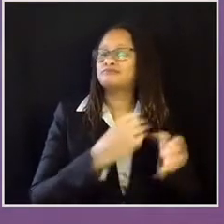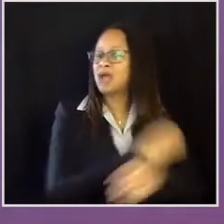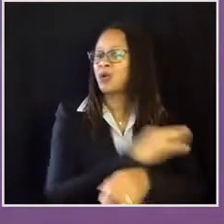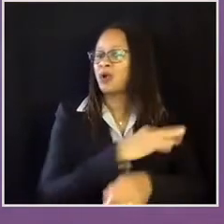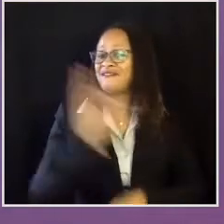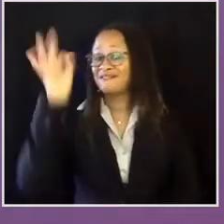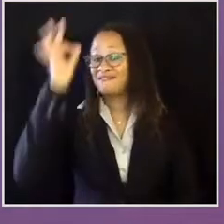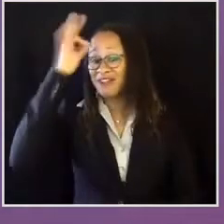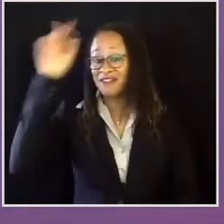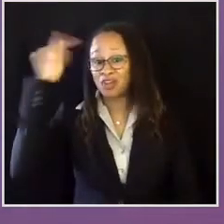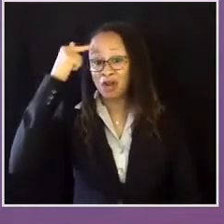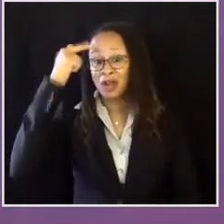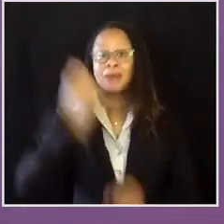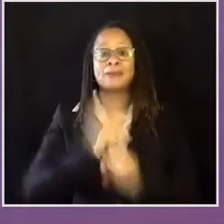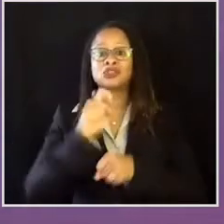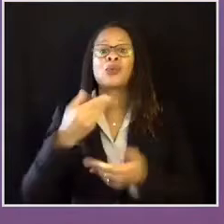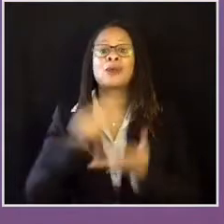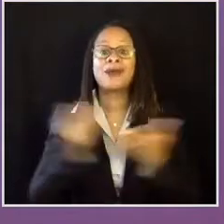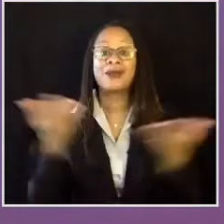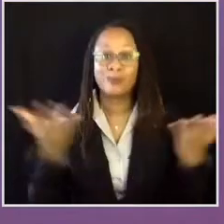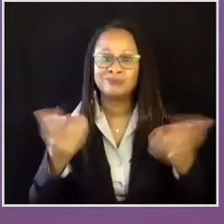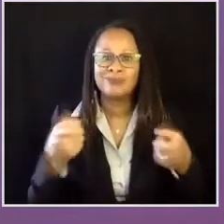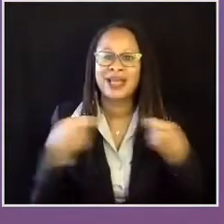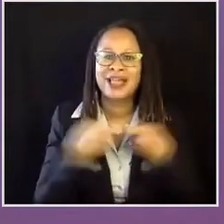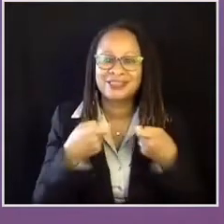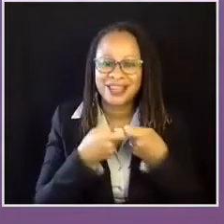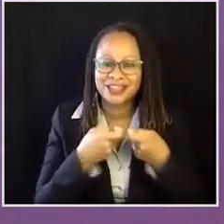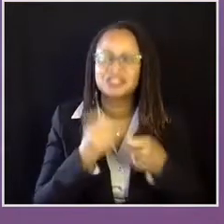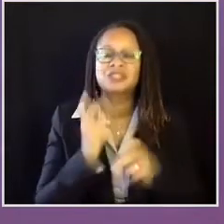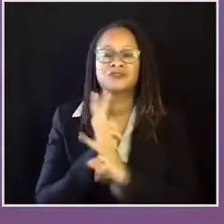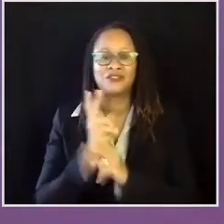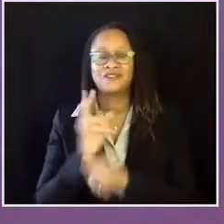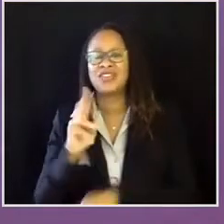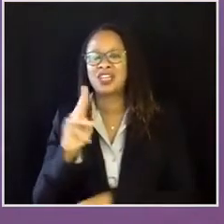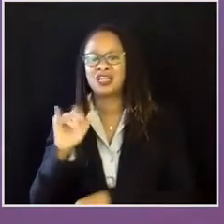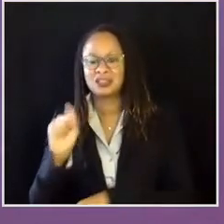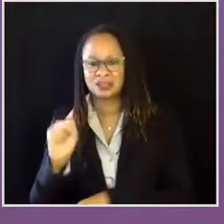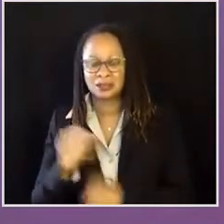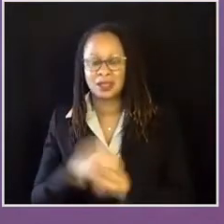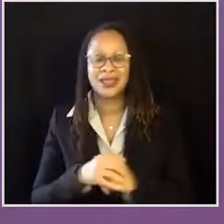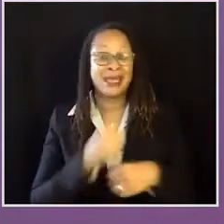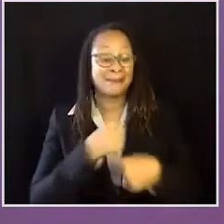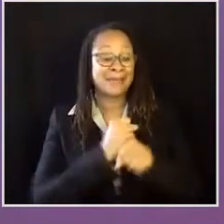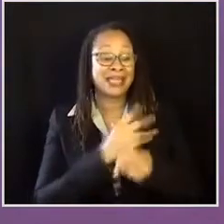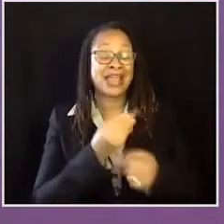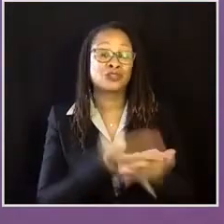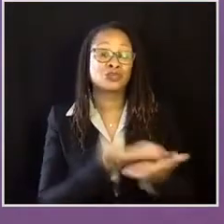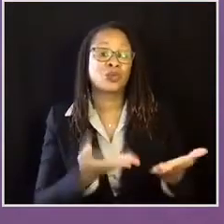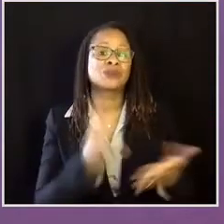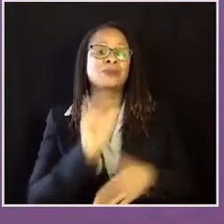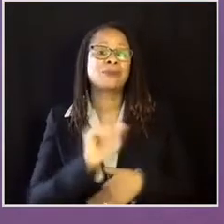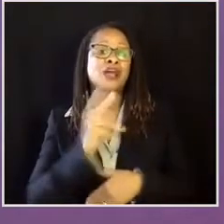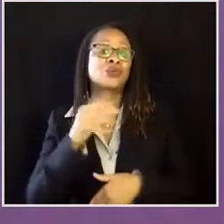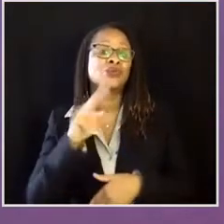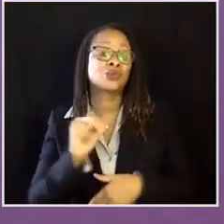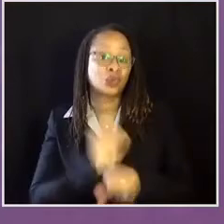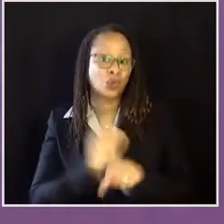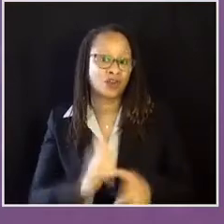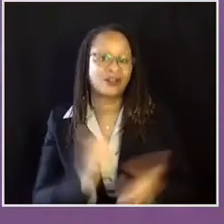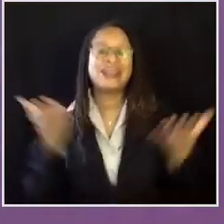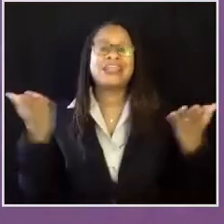buying electric vehicles. They're made and sourced by union workers right here in the United States of